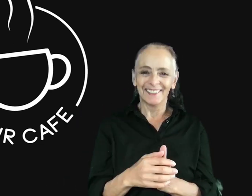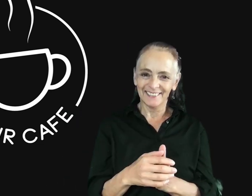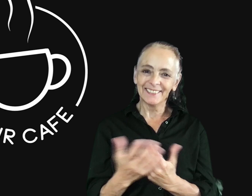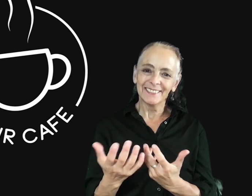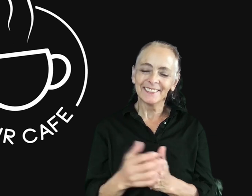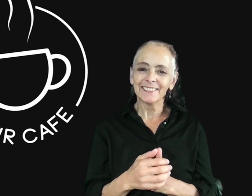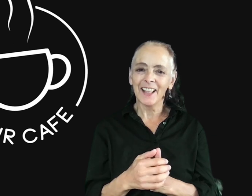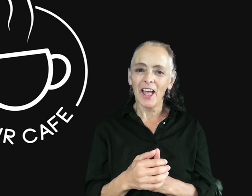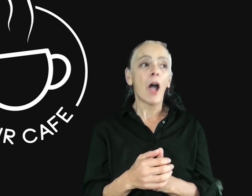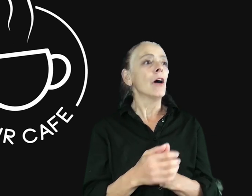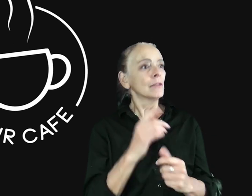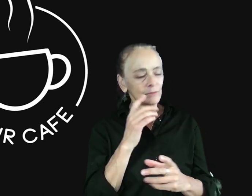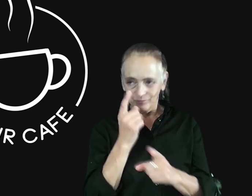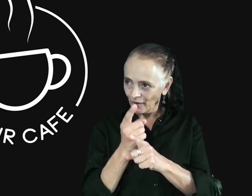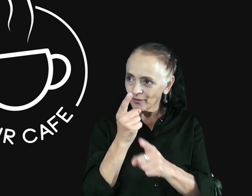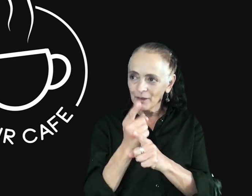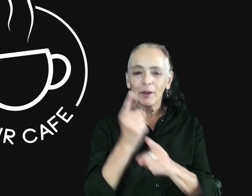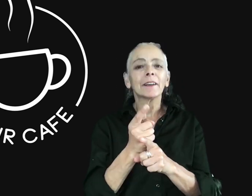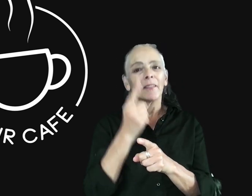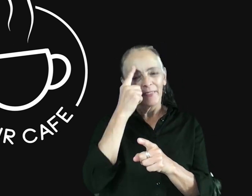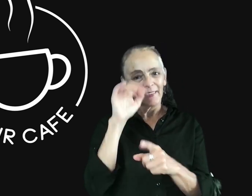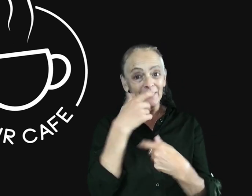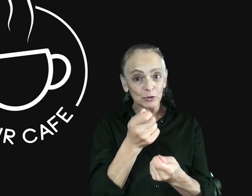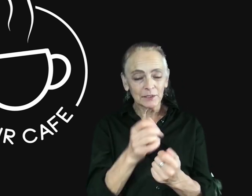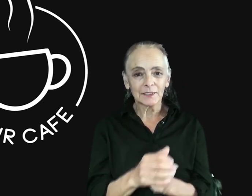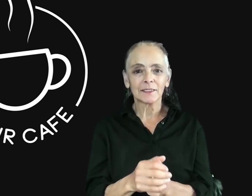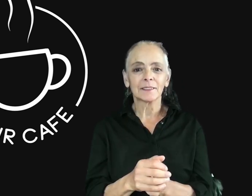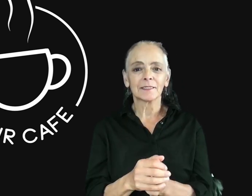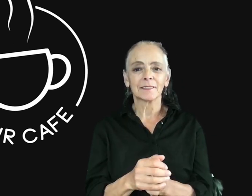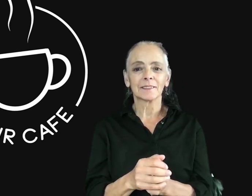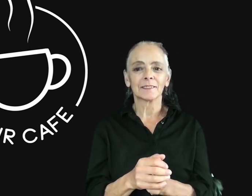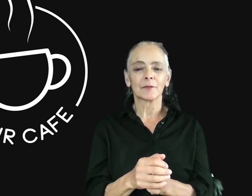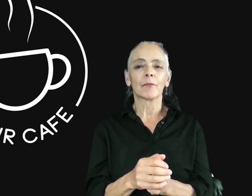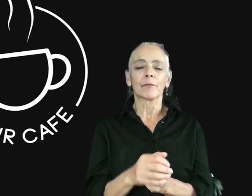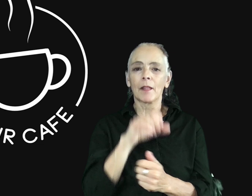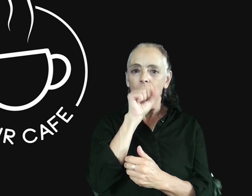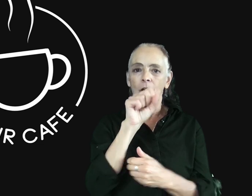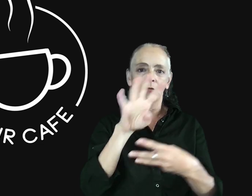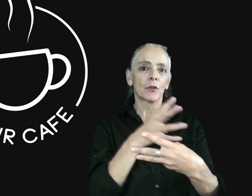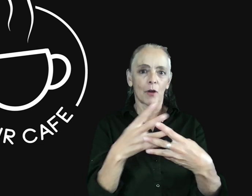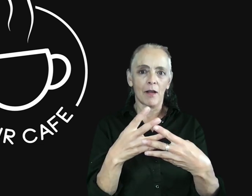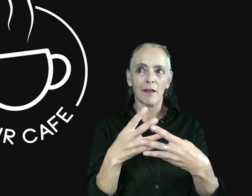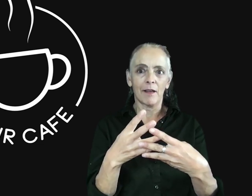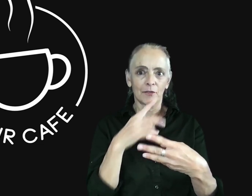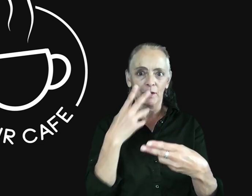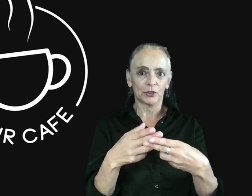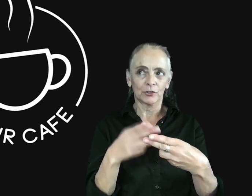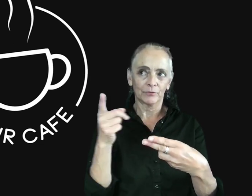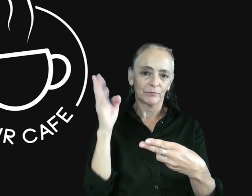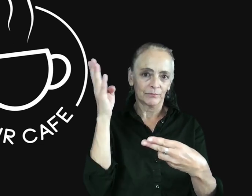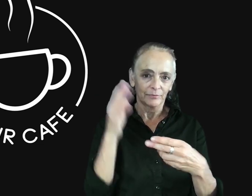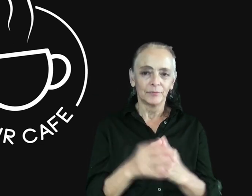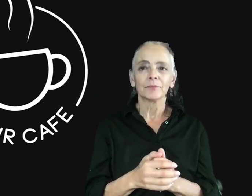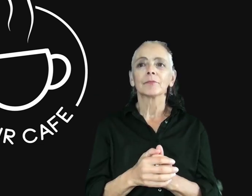continue yeah no but i think i think it's an interesting one because you think about and i and i love the graph that you were referencing that's in julian's talks